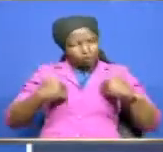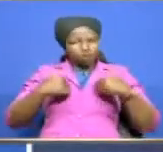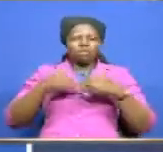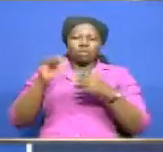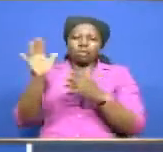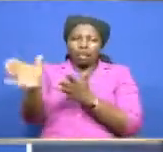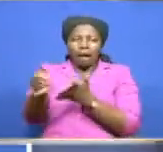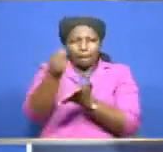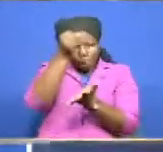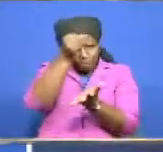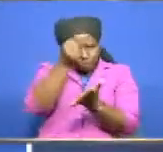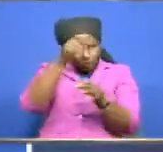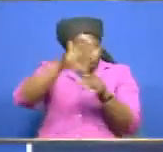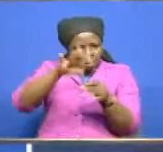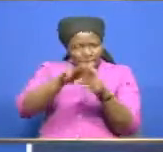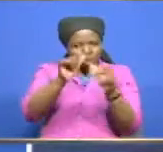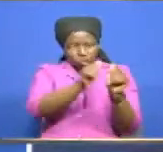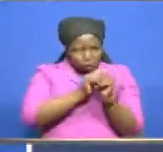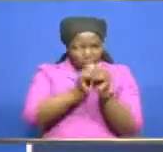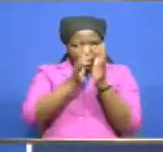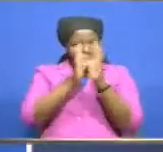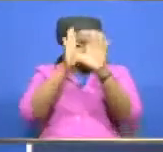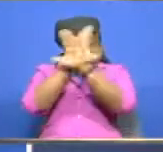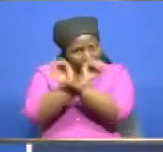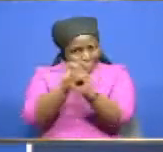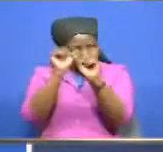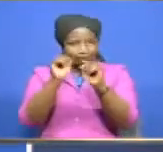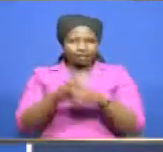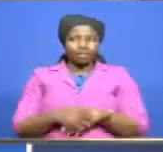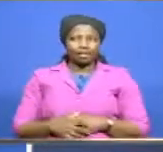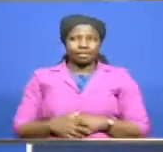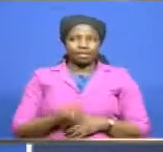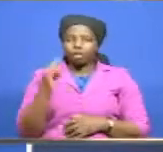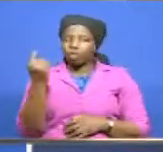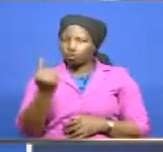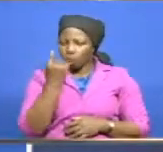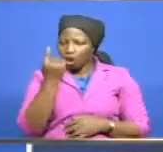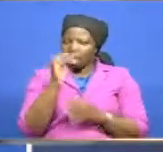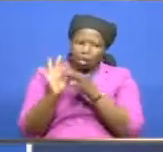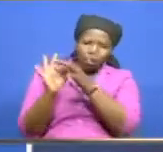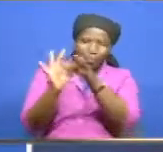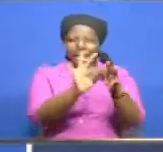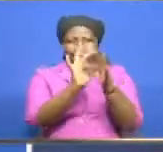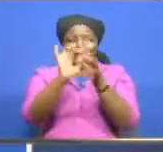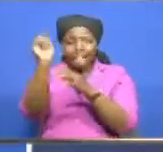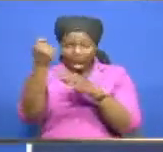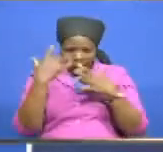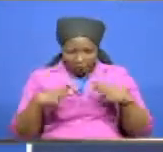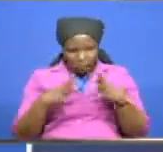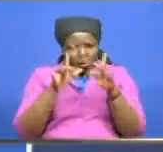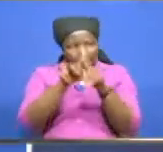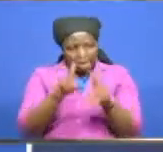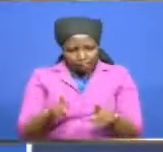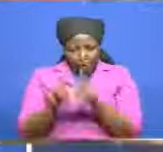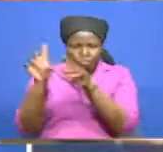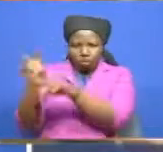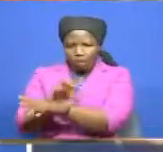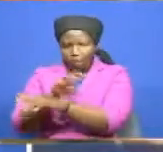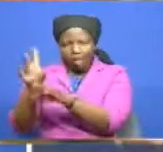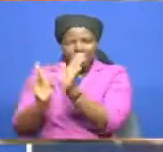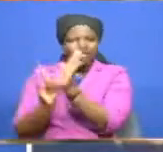yeye debe moja. Ni deni ya kuwaunganisha wa Kenya na kusimamia mambo ya